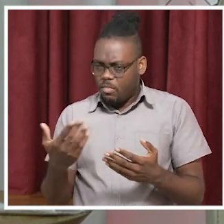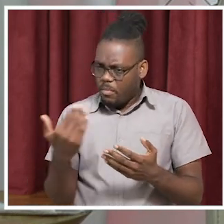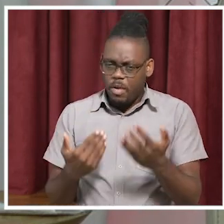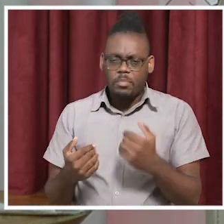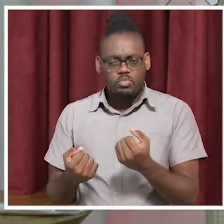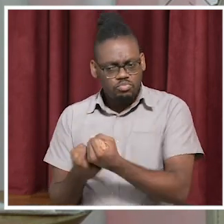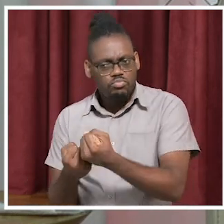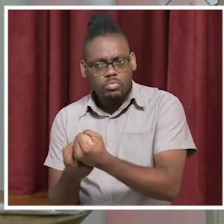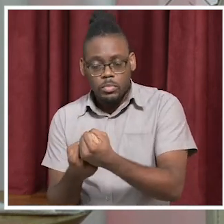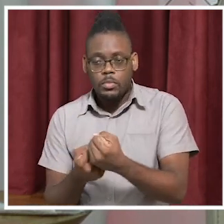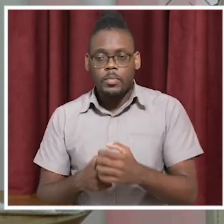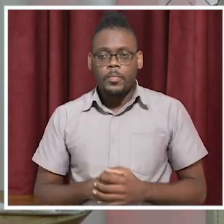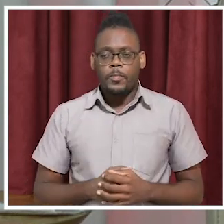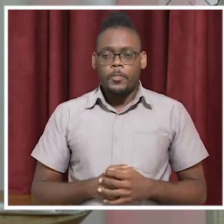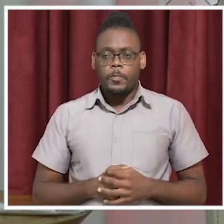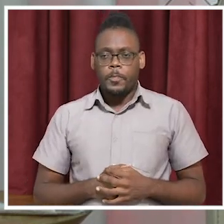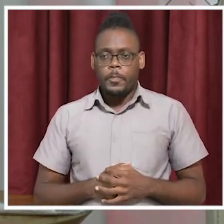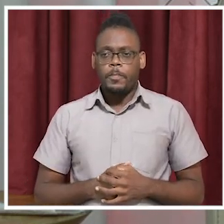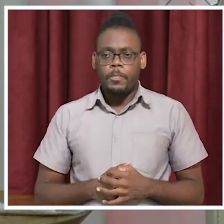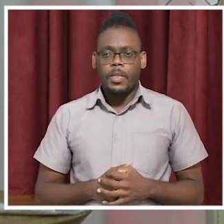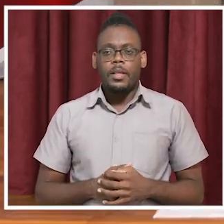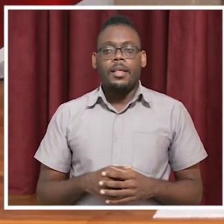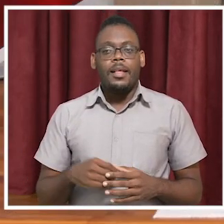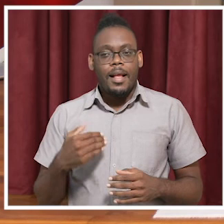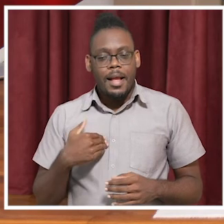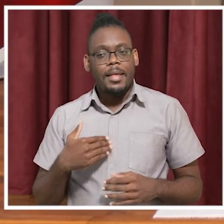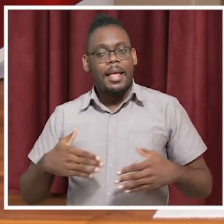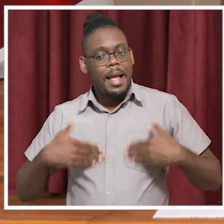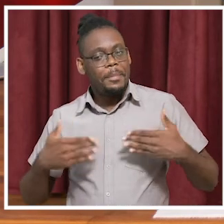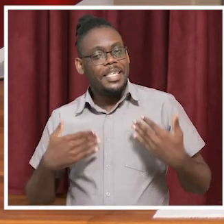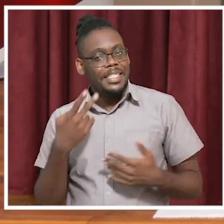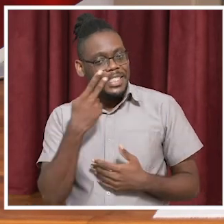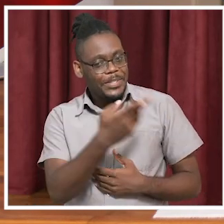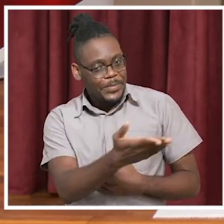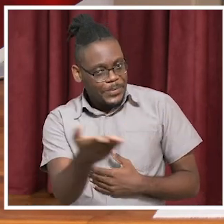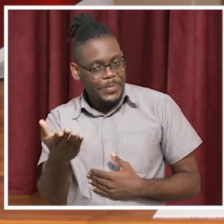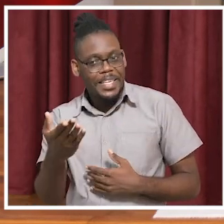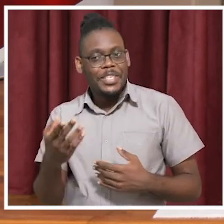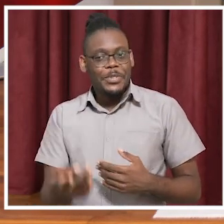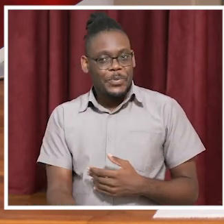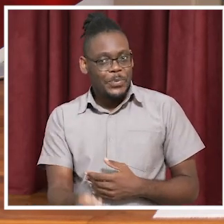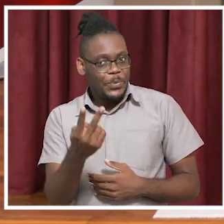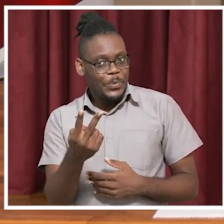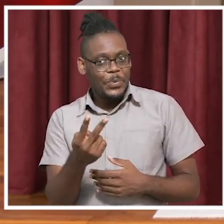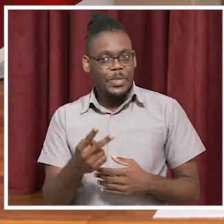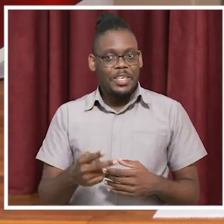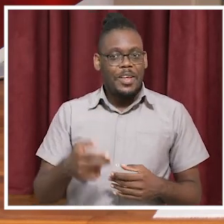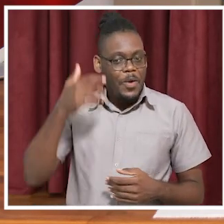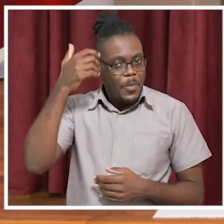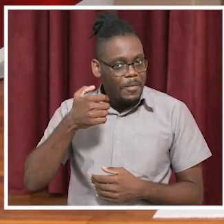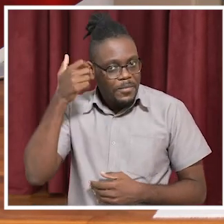yes. Because you're equipped, you're ready. We're ready. And you are here for the people. So it is our hope that this